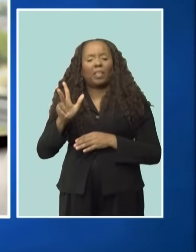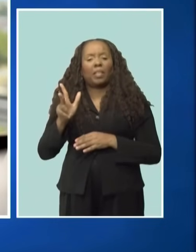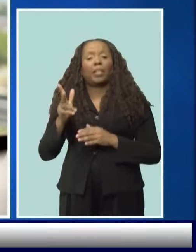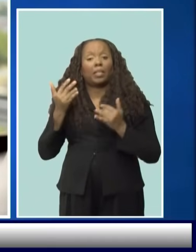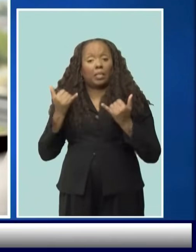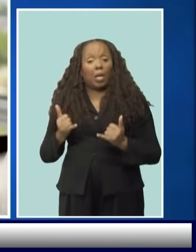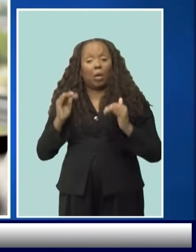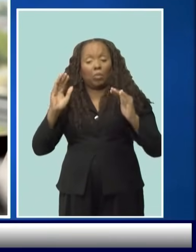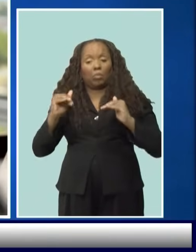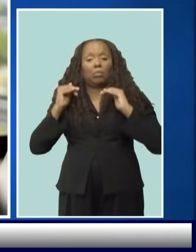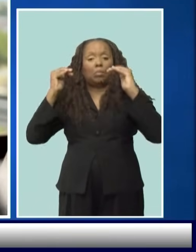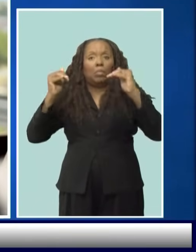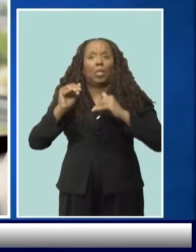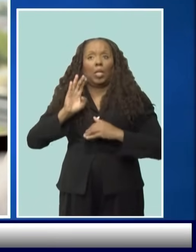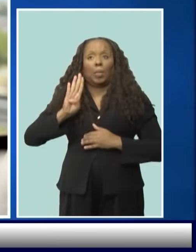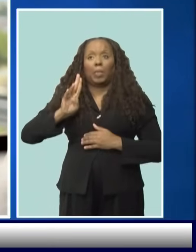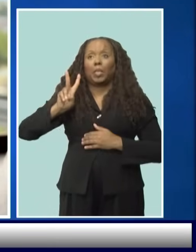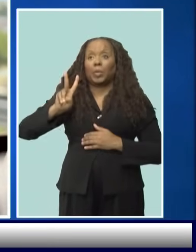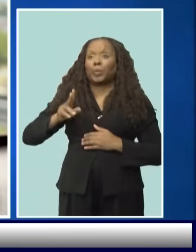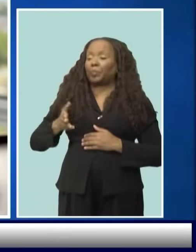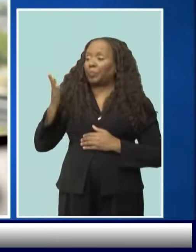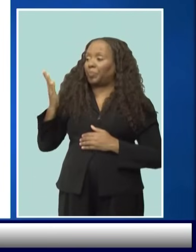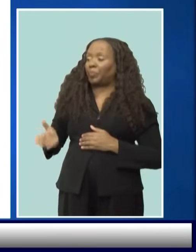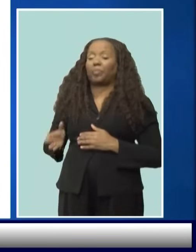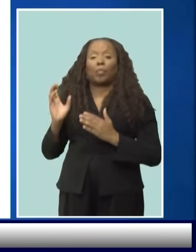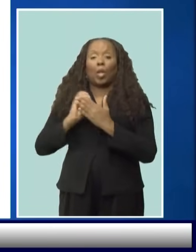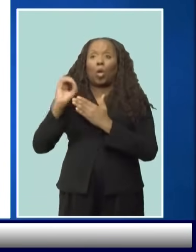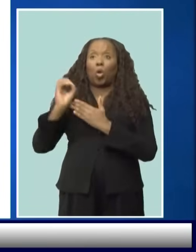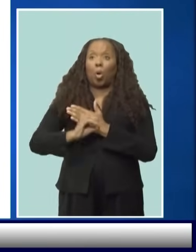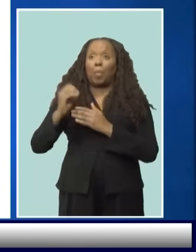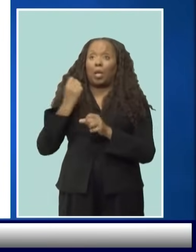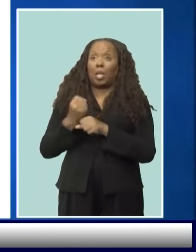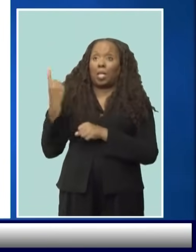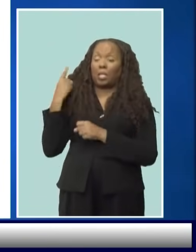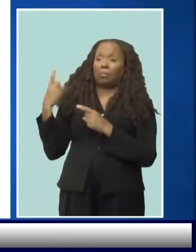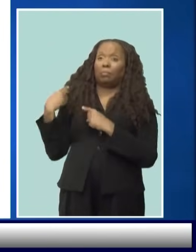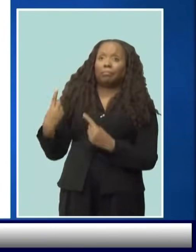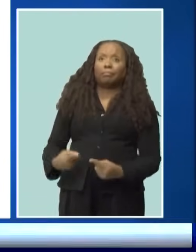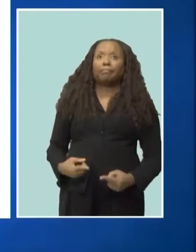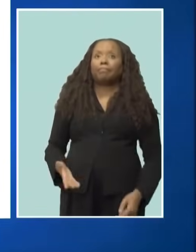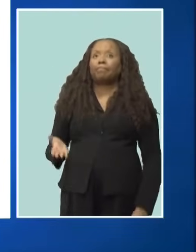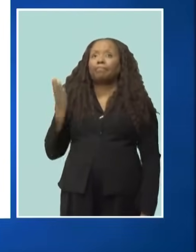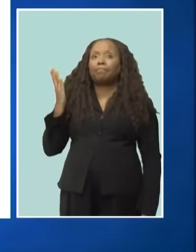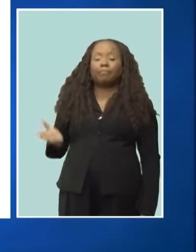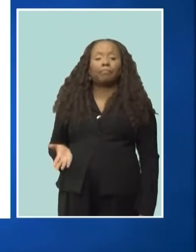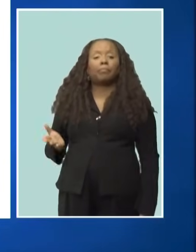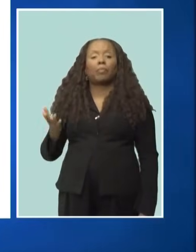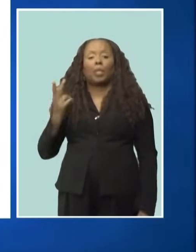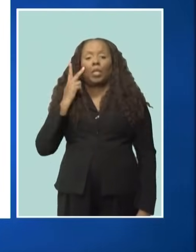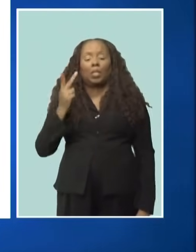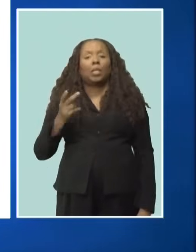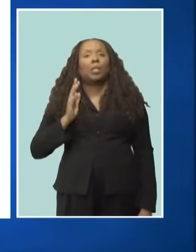since October last year. The report cited continued strong fiscal performance,